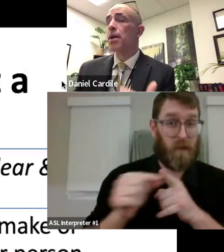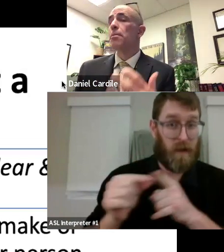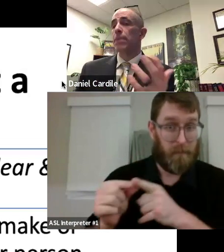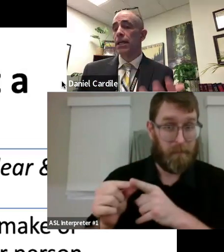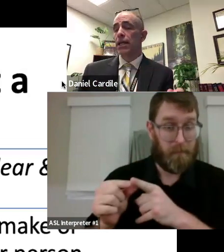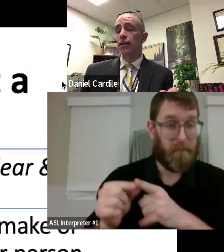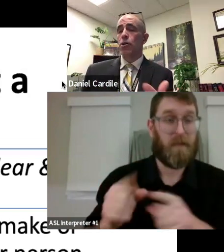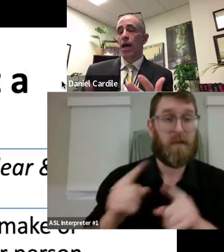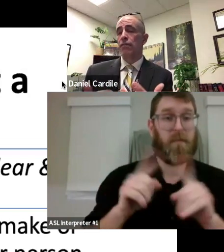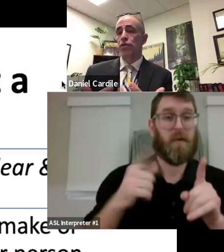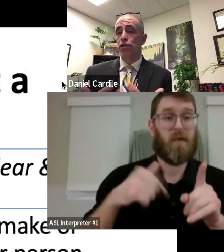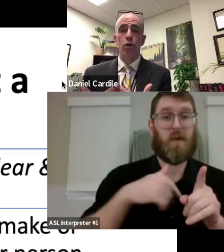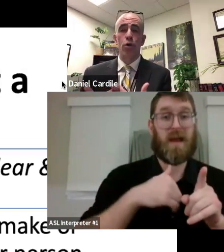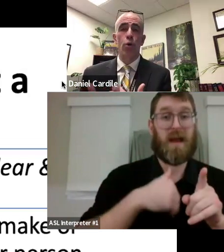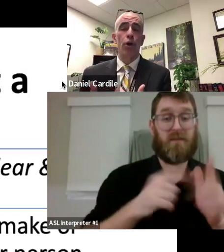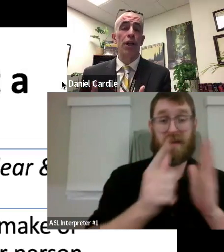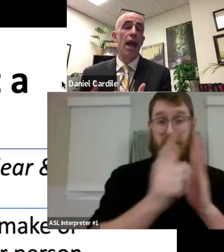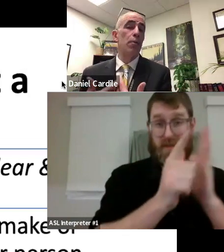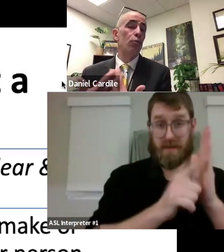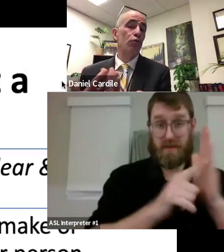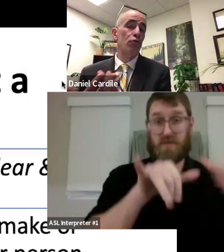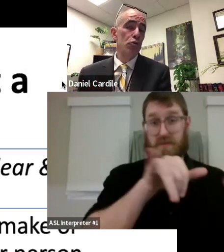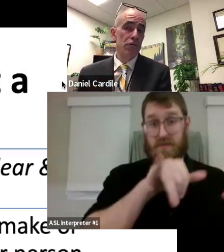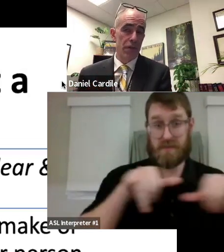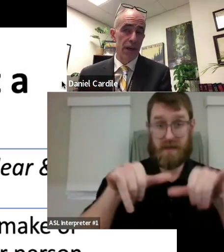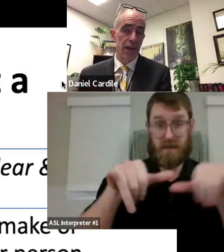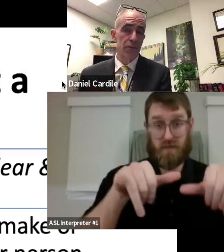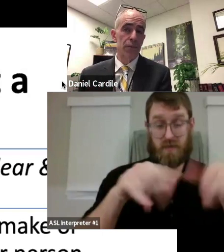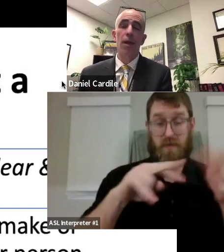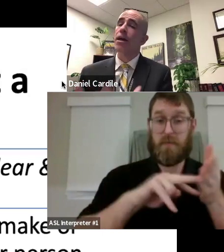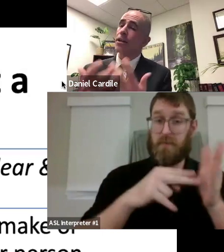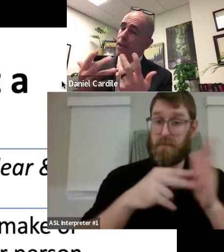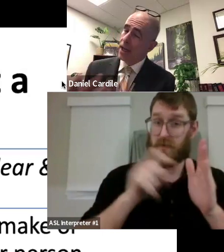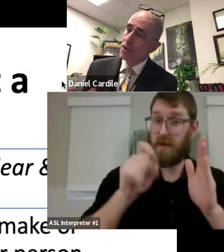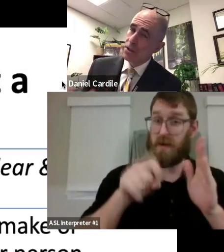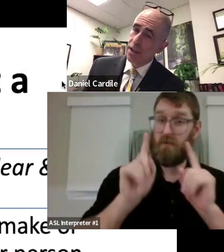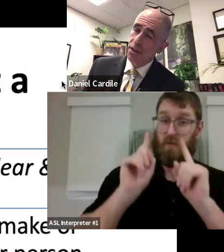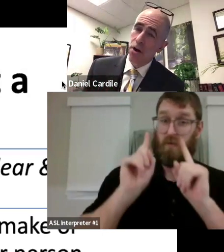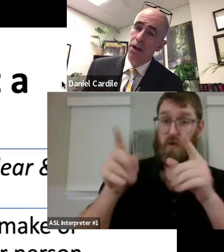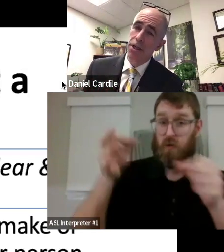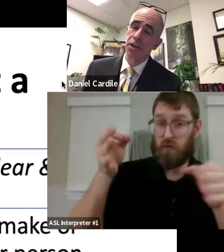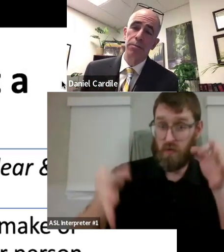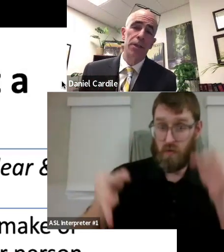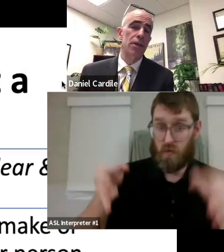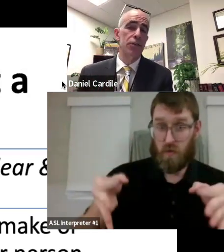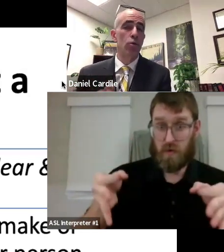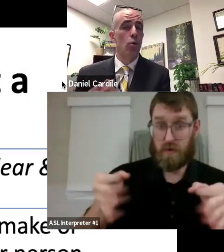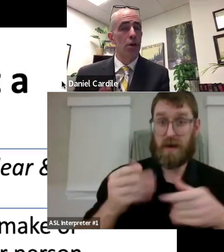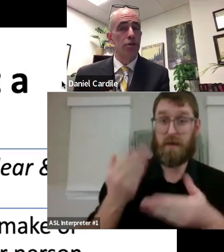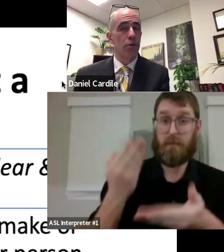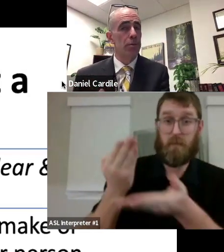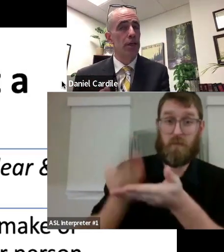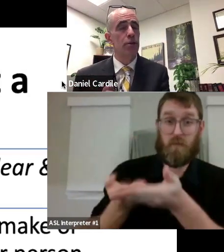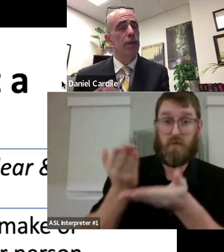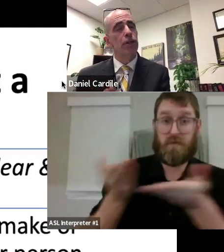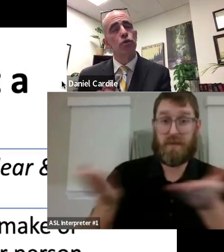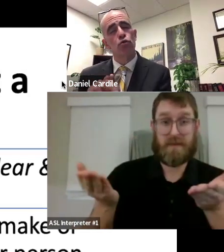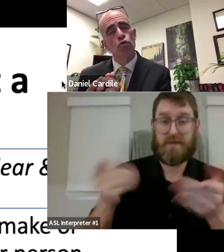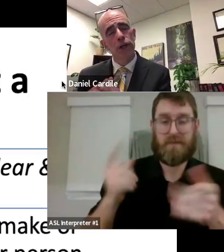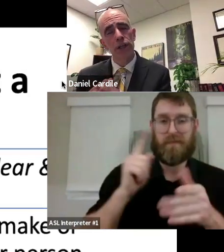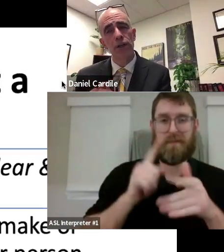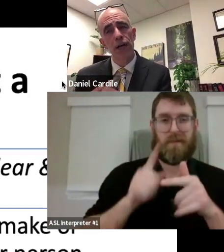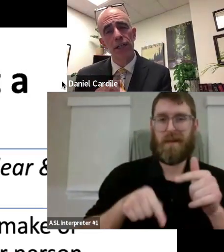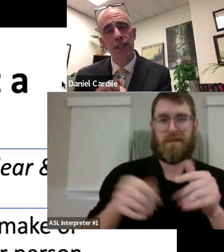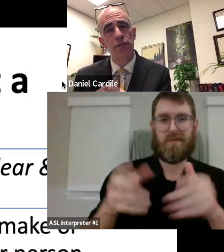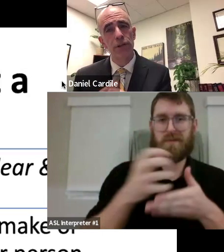standard, meaning you have to go to court and prove things. You can't just get guardianship because you want to and because you think it's